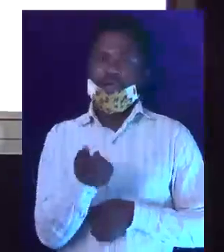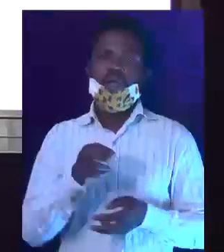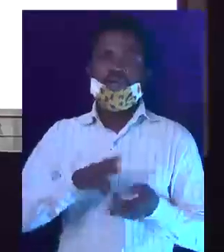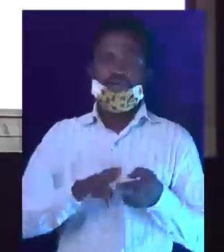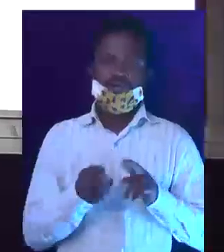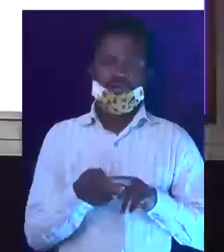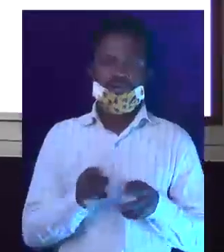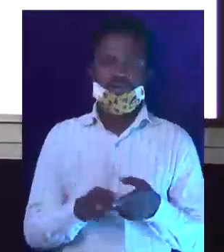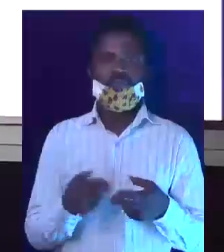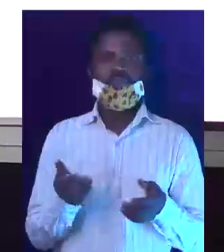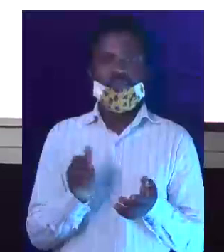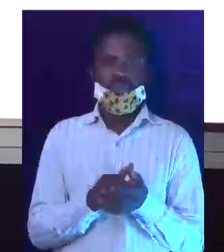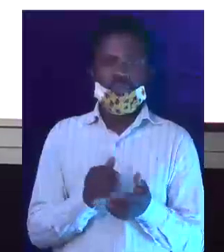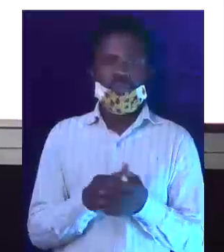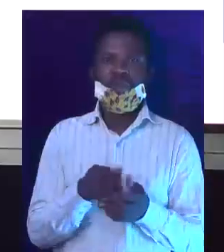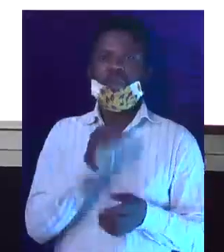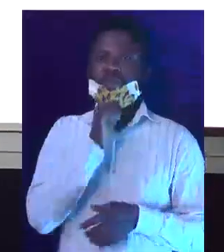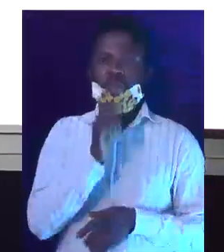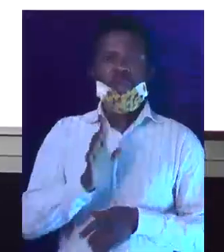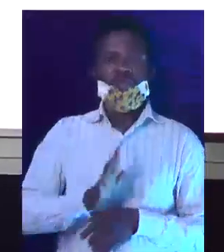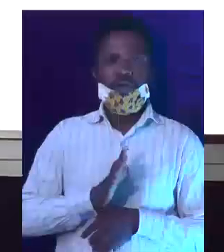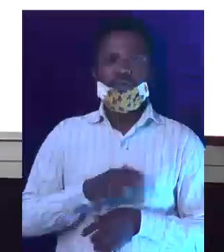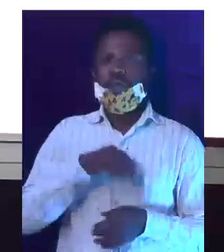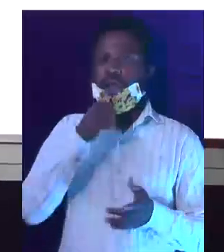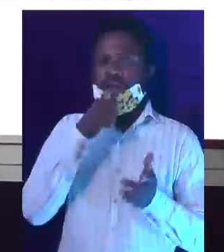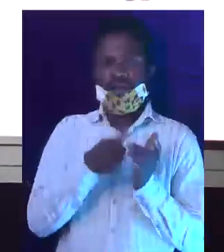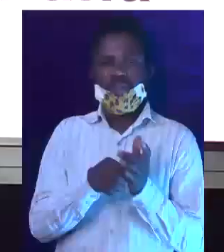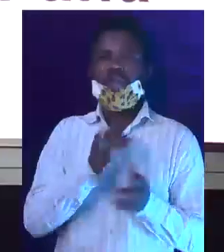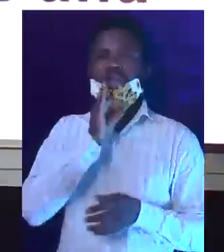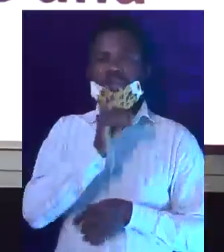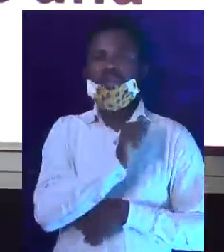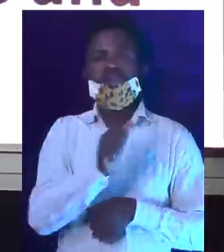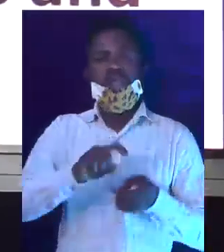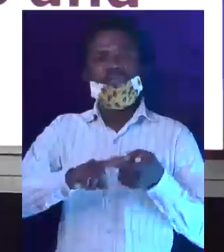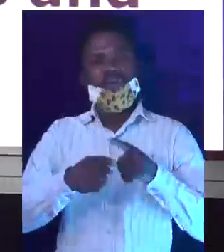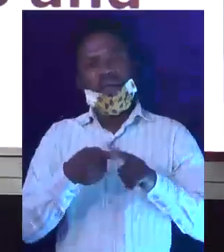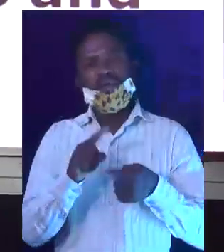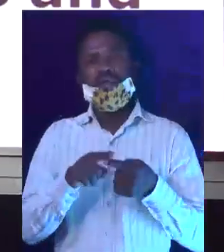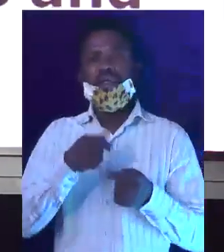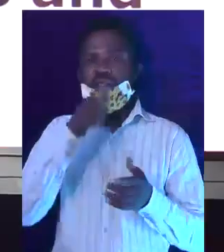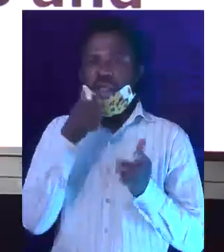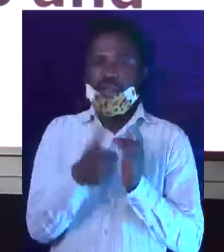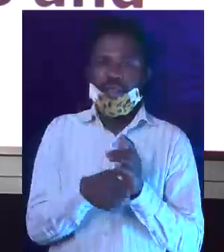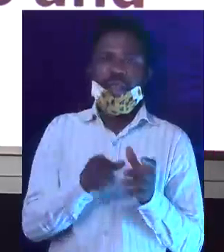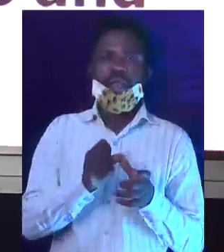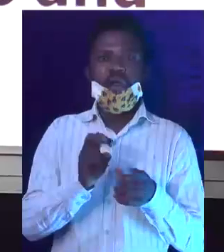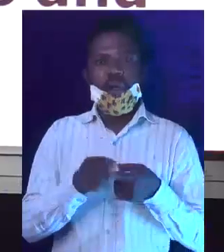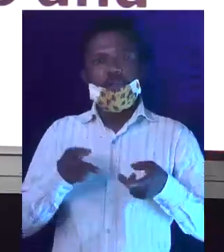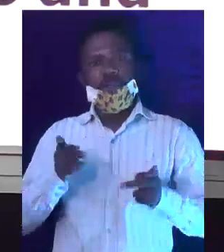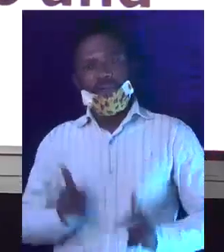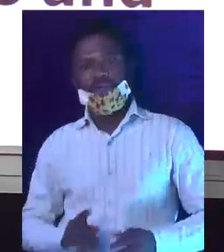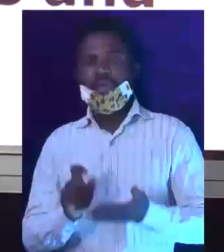other relatives. I take that again. An informal letter is a friendly letter or a personal